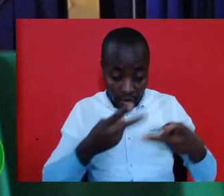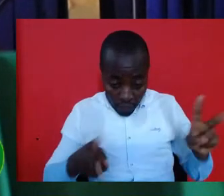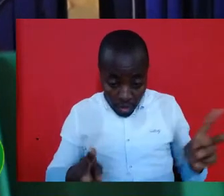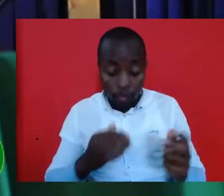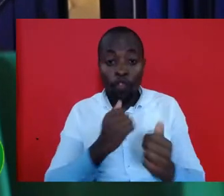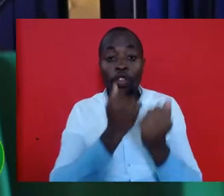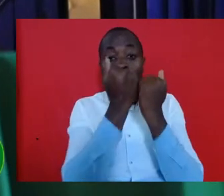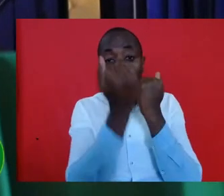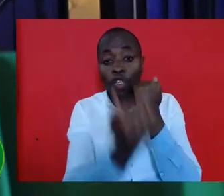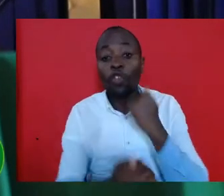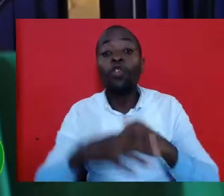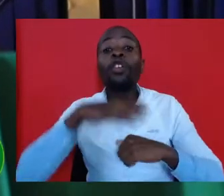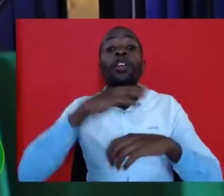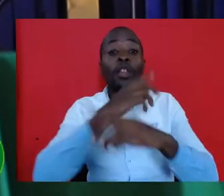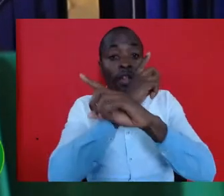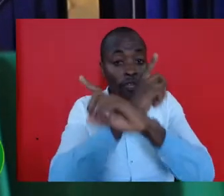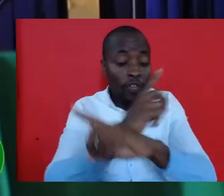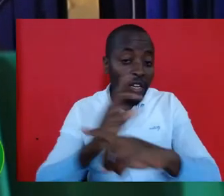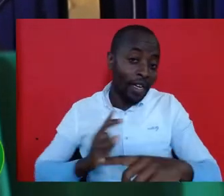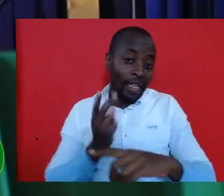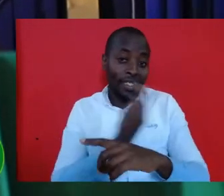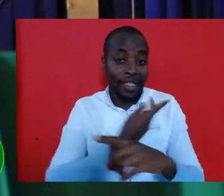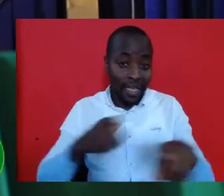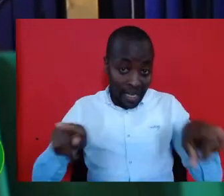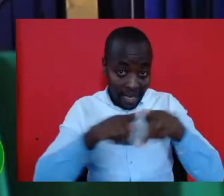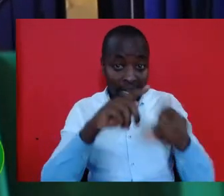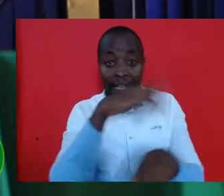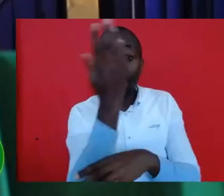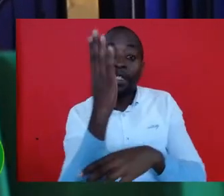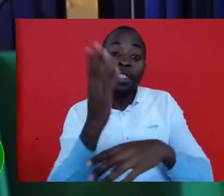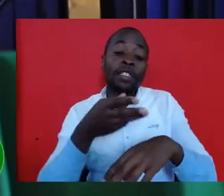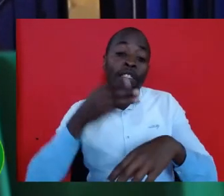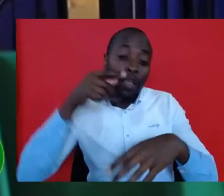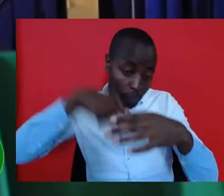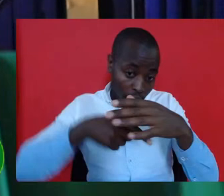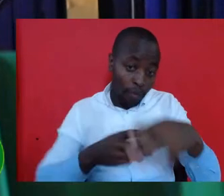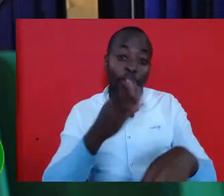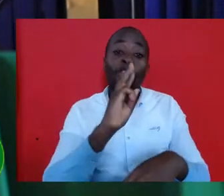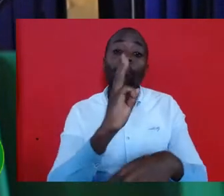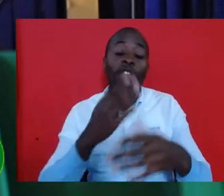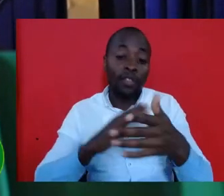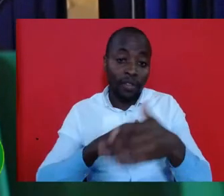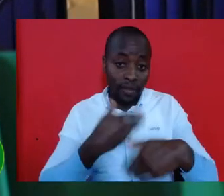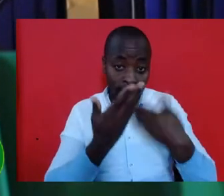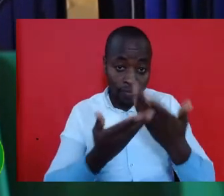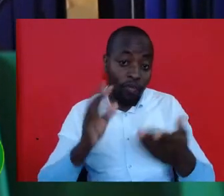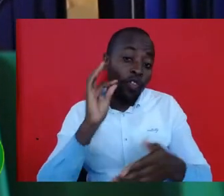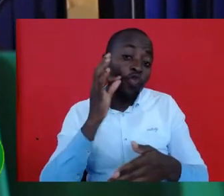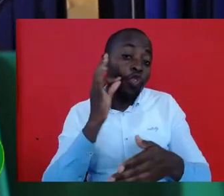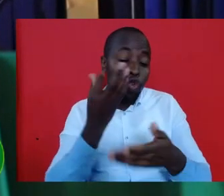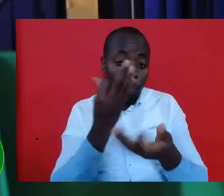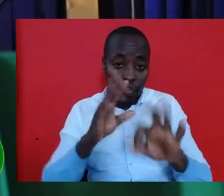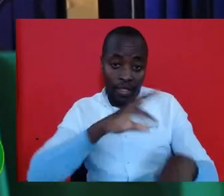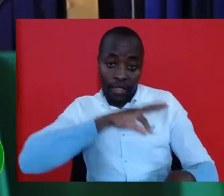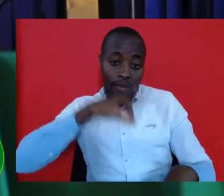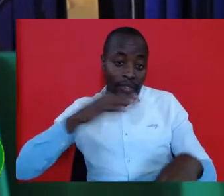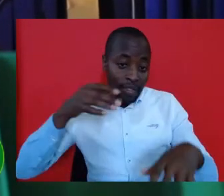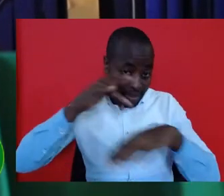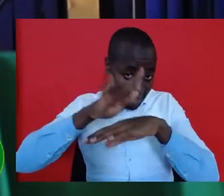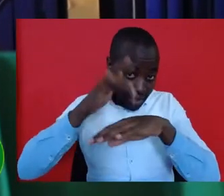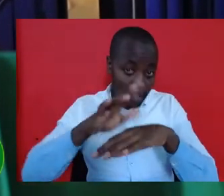death, like trees planted by the waterside. Send us out as the salt of the